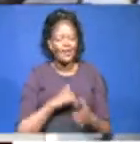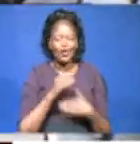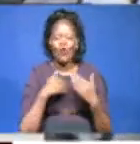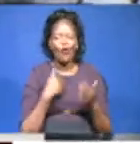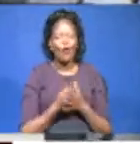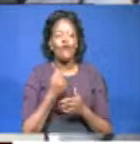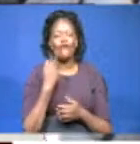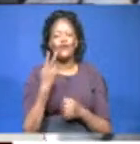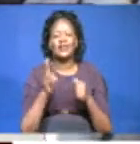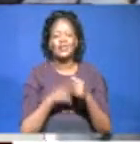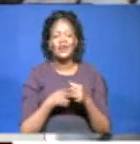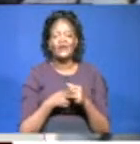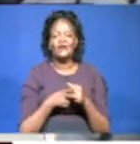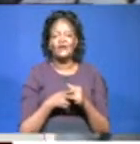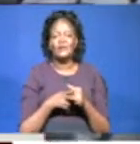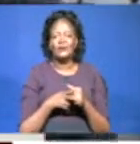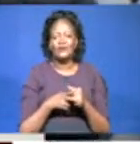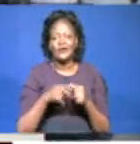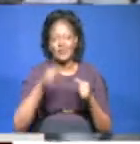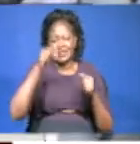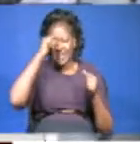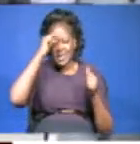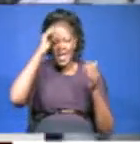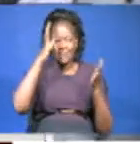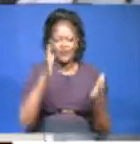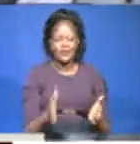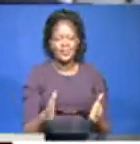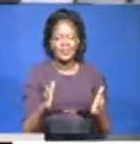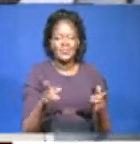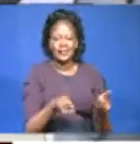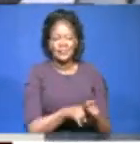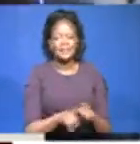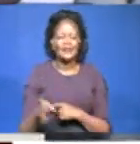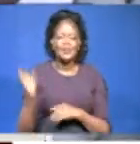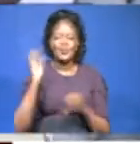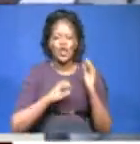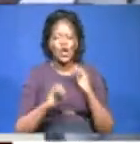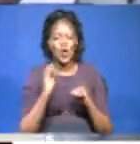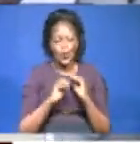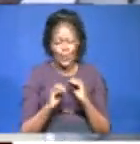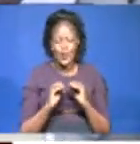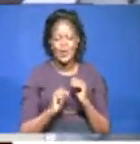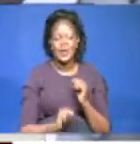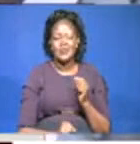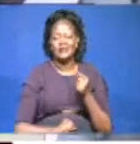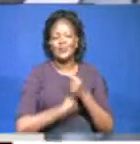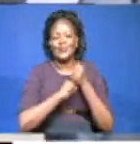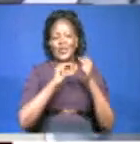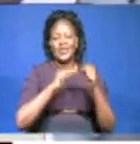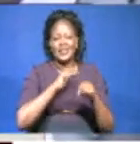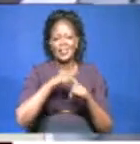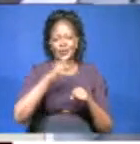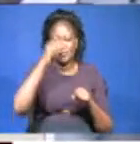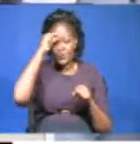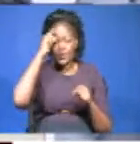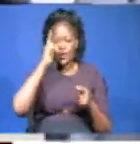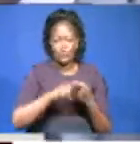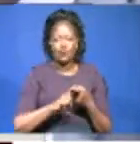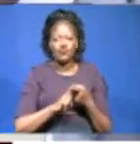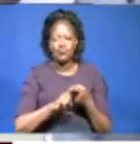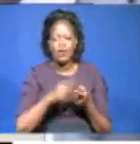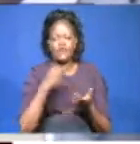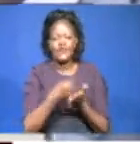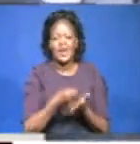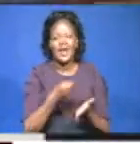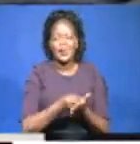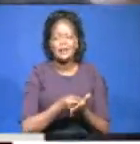47 magovernors hata nao wachangie sehemu fulani ya kusaidia national government kuweza kutenga rasilimali